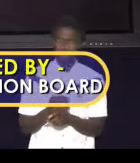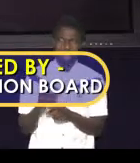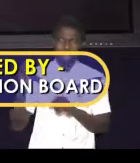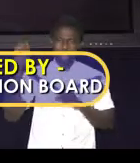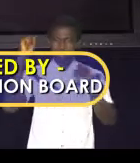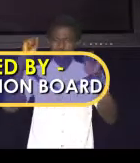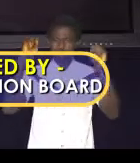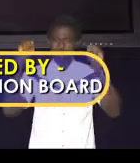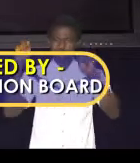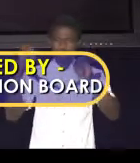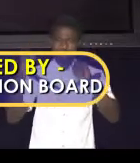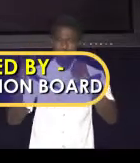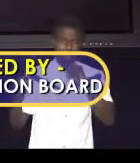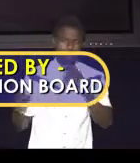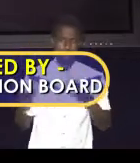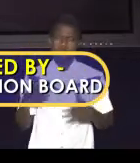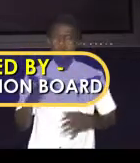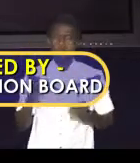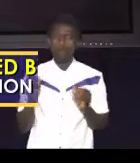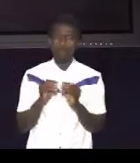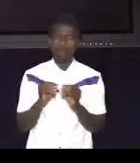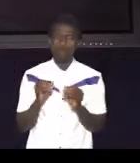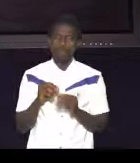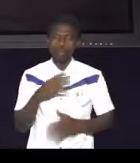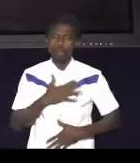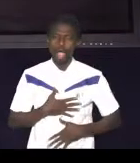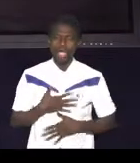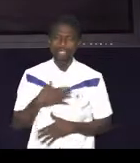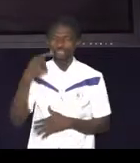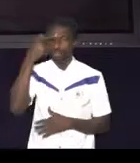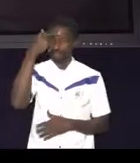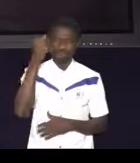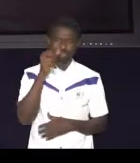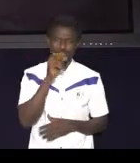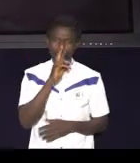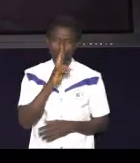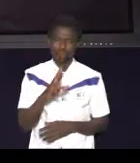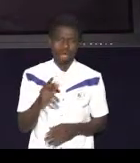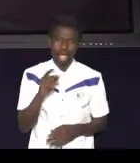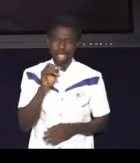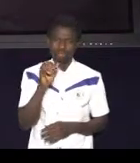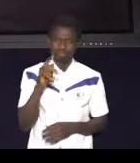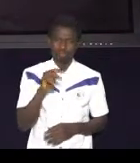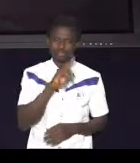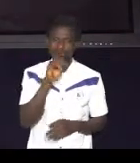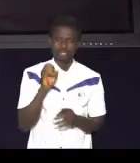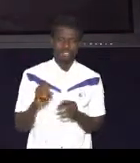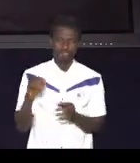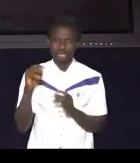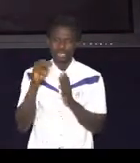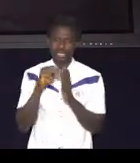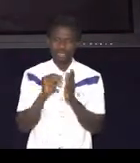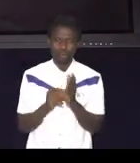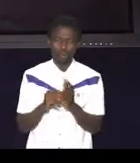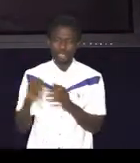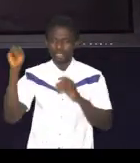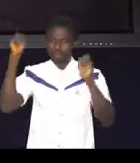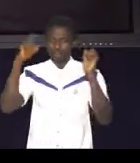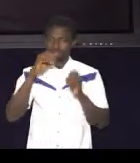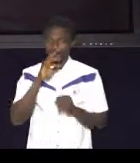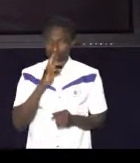more enjoyable because you are physically fit. Whenever they mention sports, you are eager